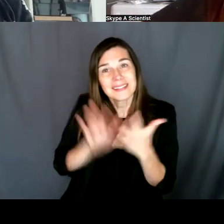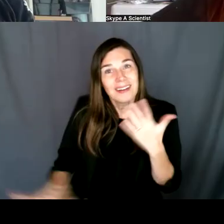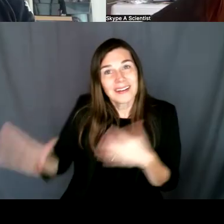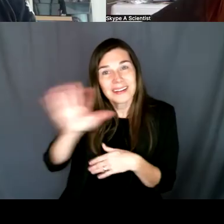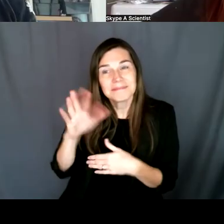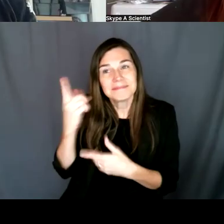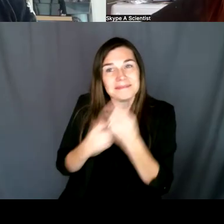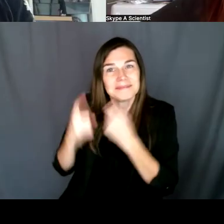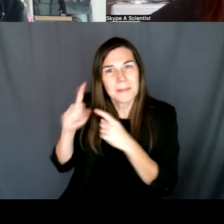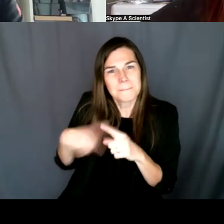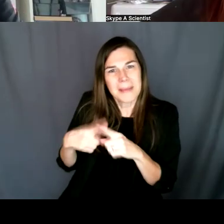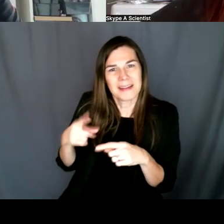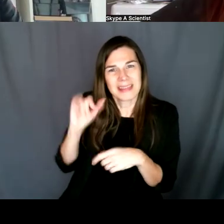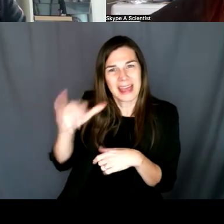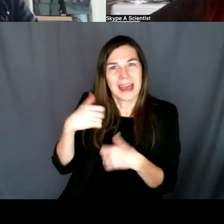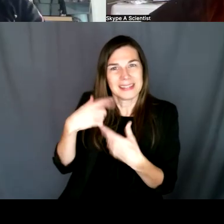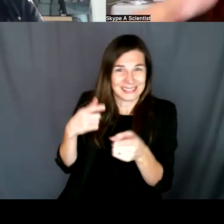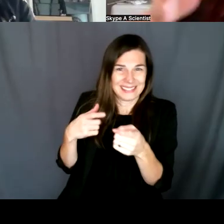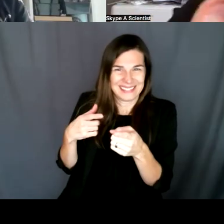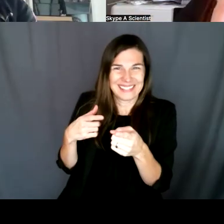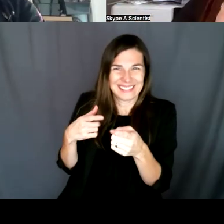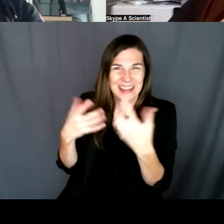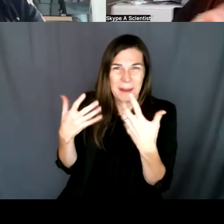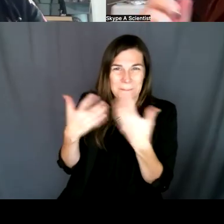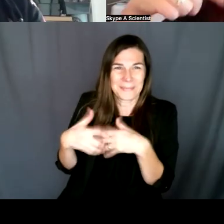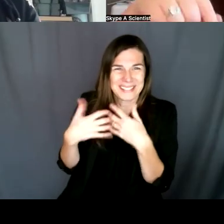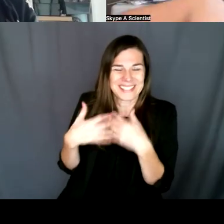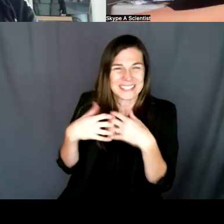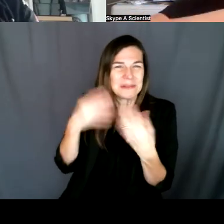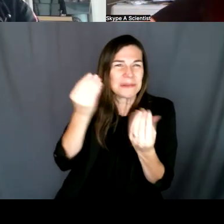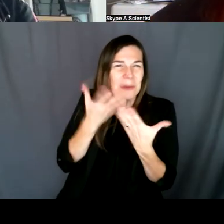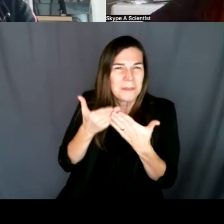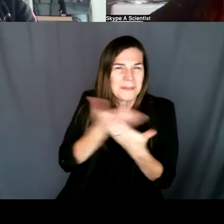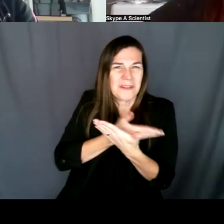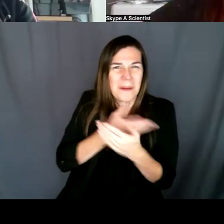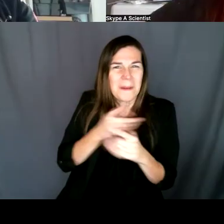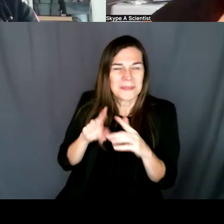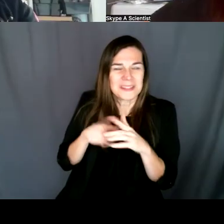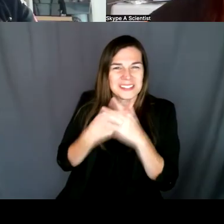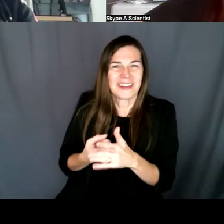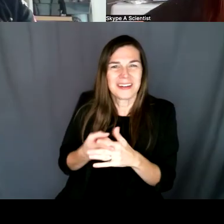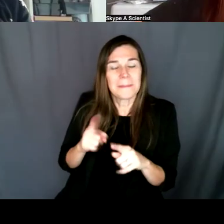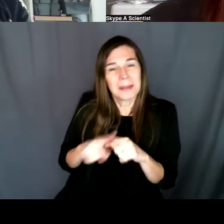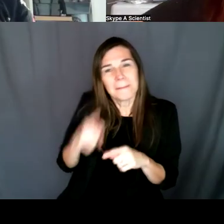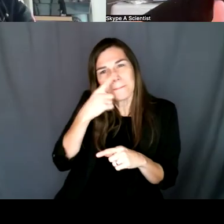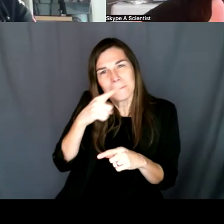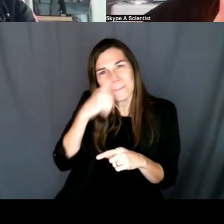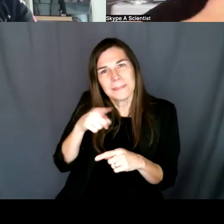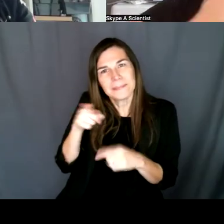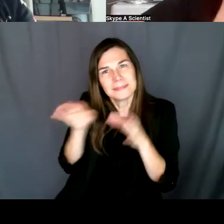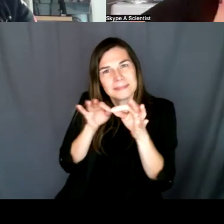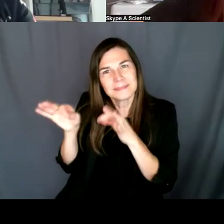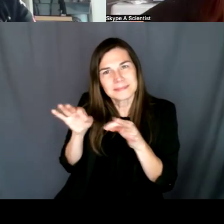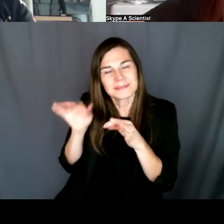about that machine that you've got going on. I know you sort of gave me once Yeah. before we started recording, but could you tell us what that